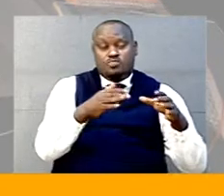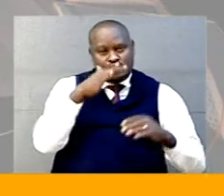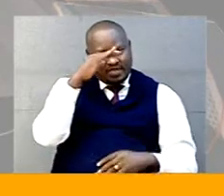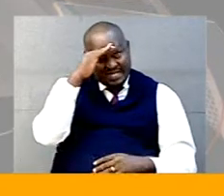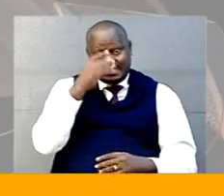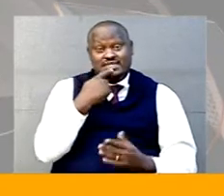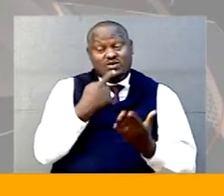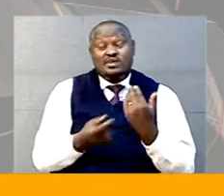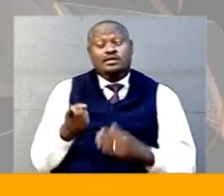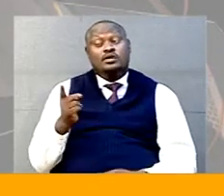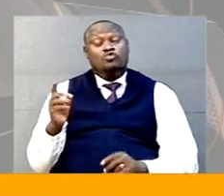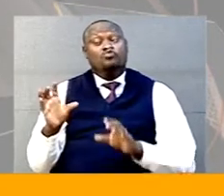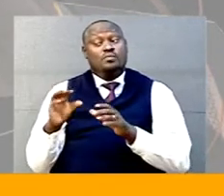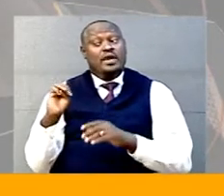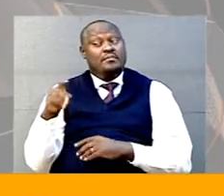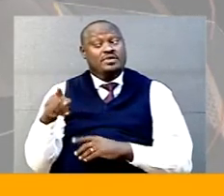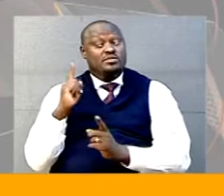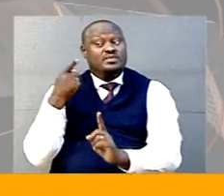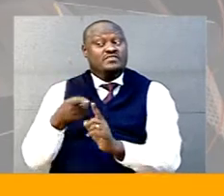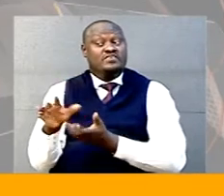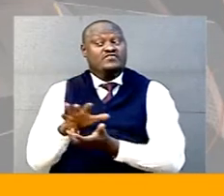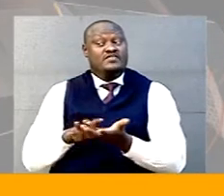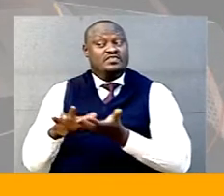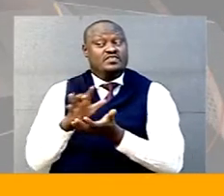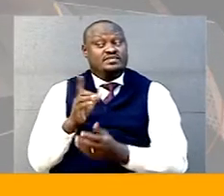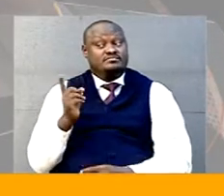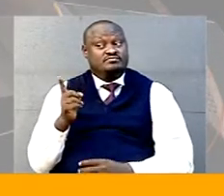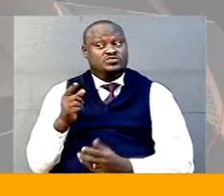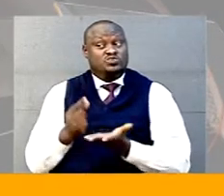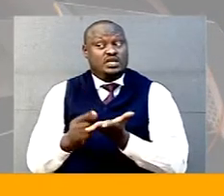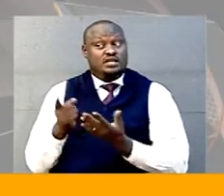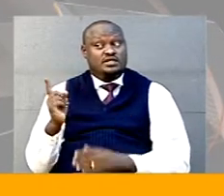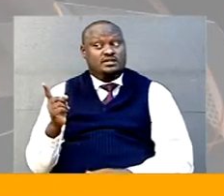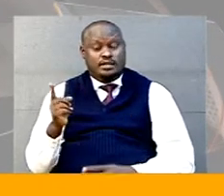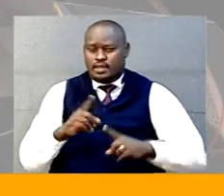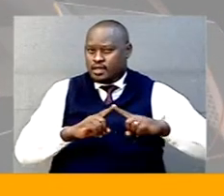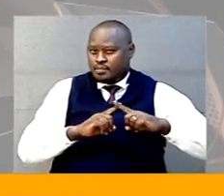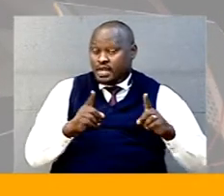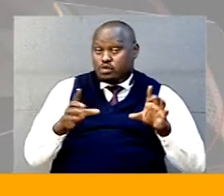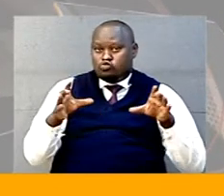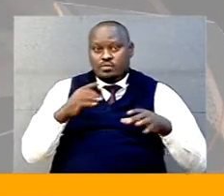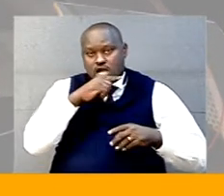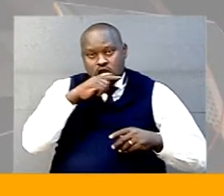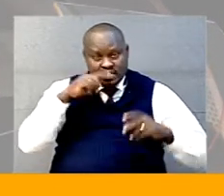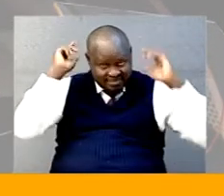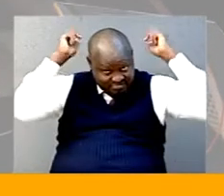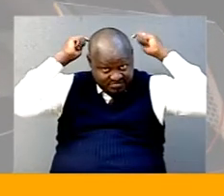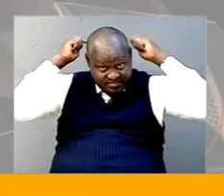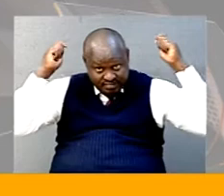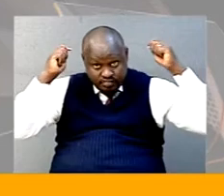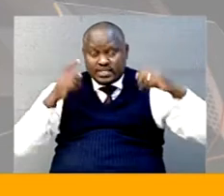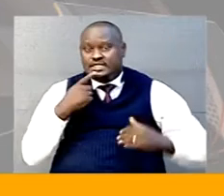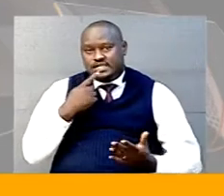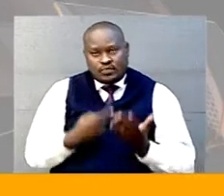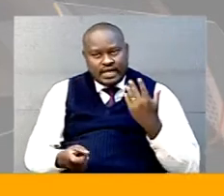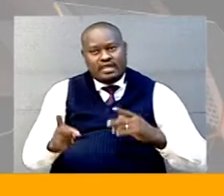the MPs are planning to cause chaos and disorganize the country. However, the anti-age limit legislators insist the bill